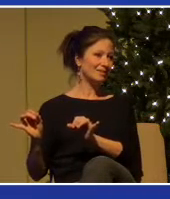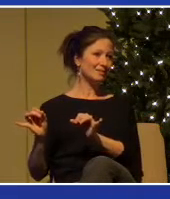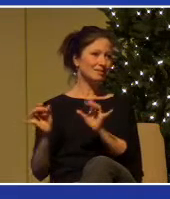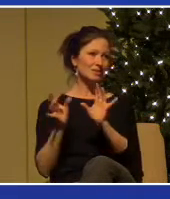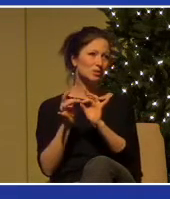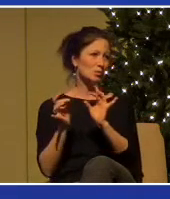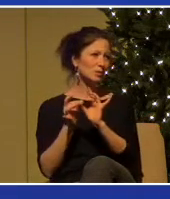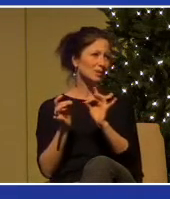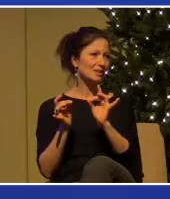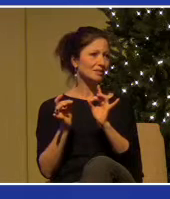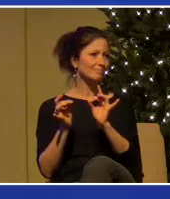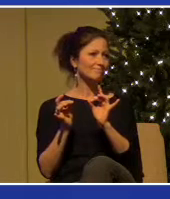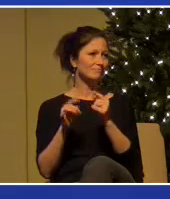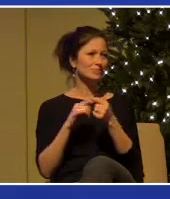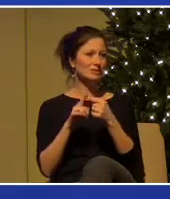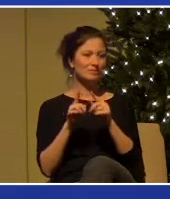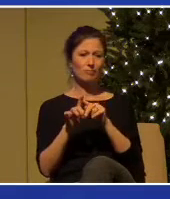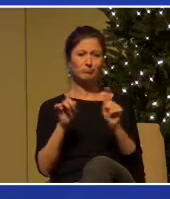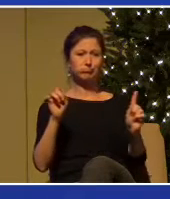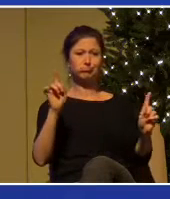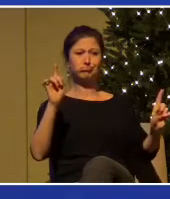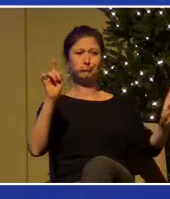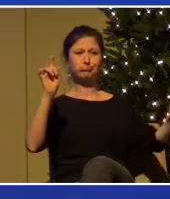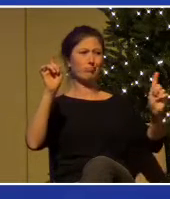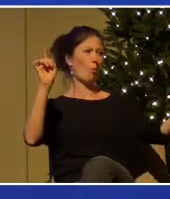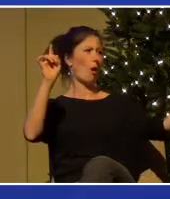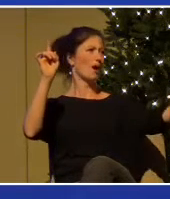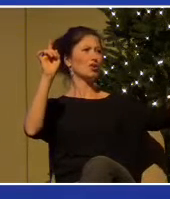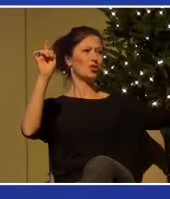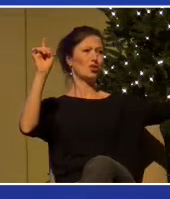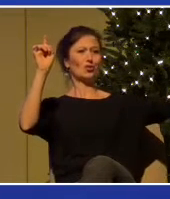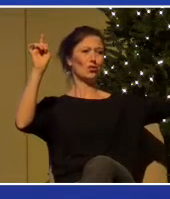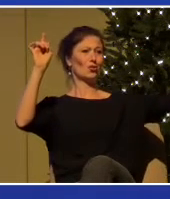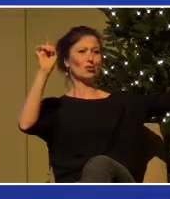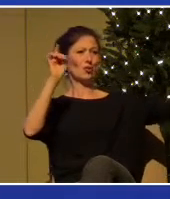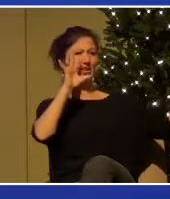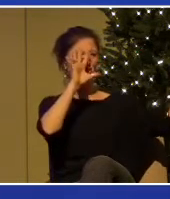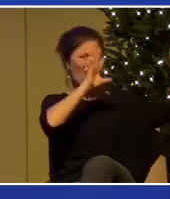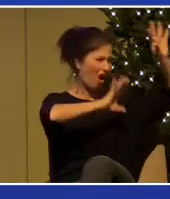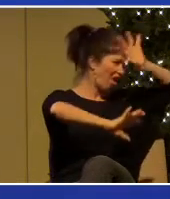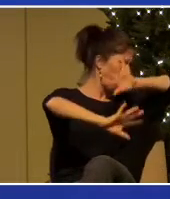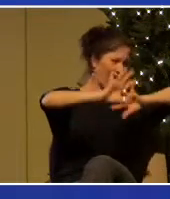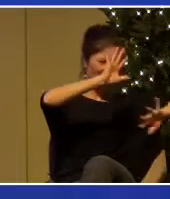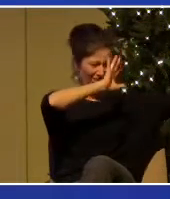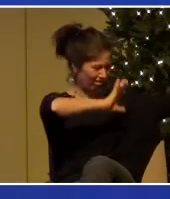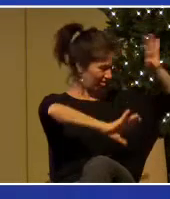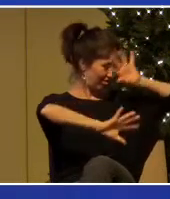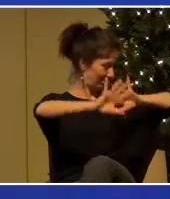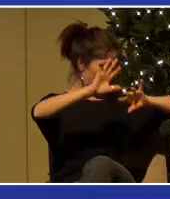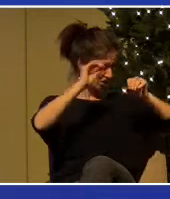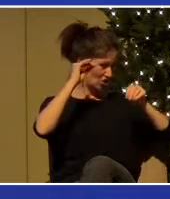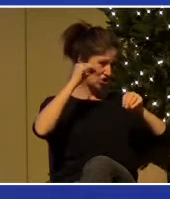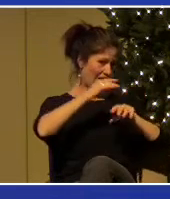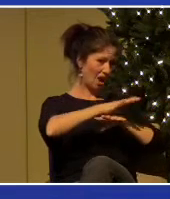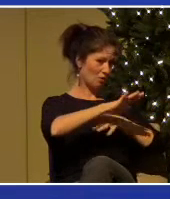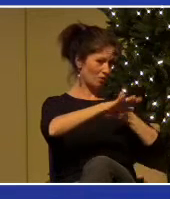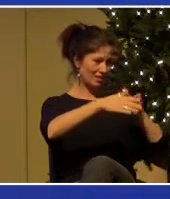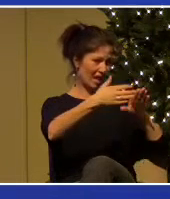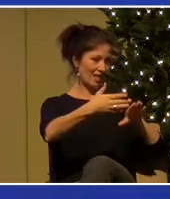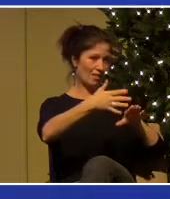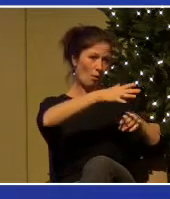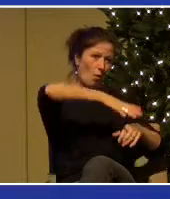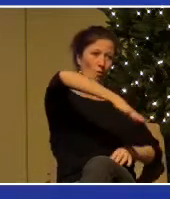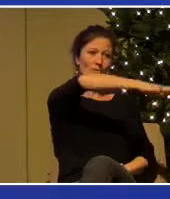Stories of places where wandering far from God, walking in the darkness and in the shadow, the land of the shadow of